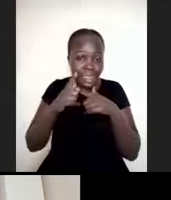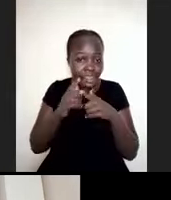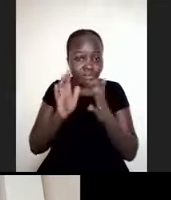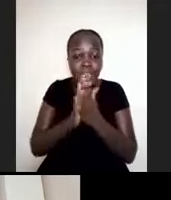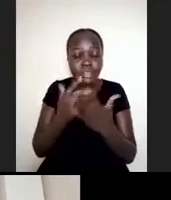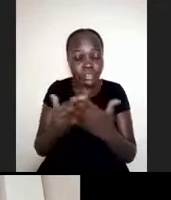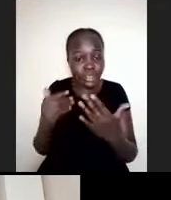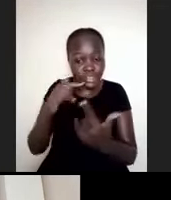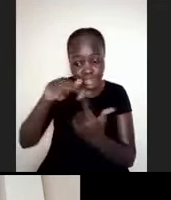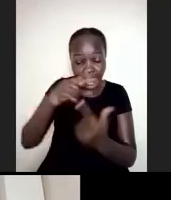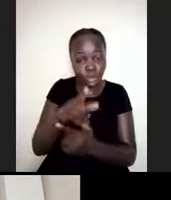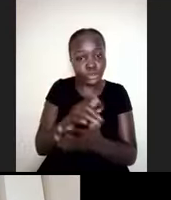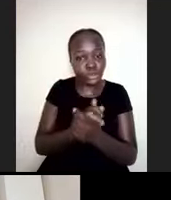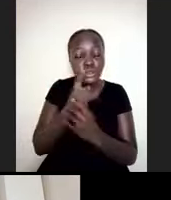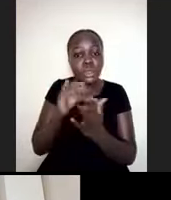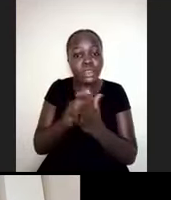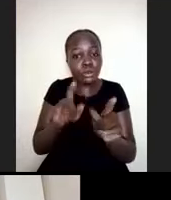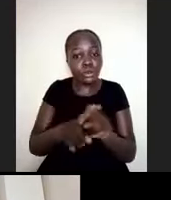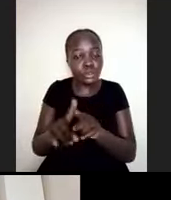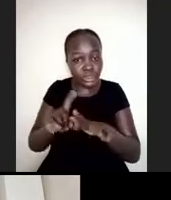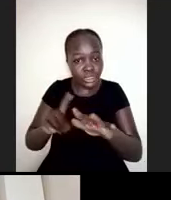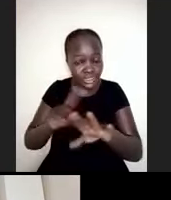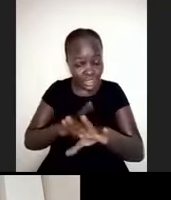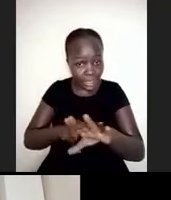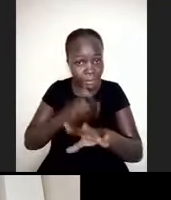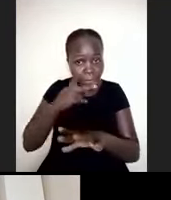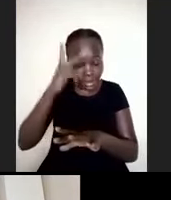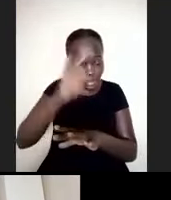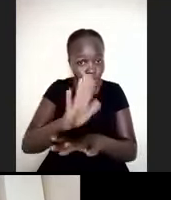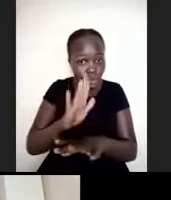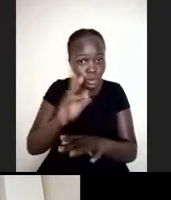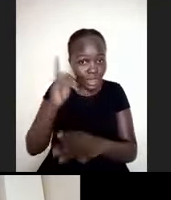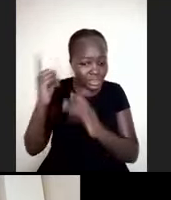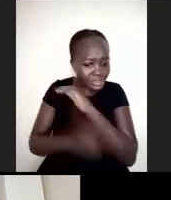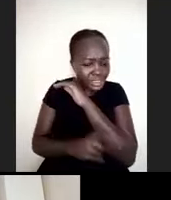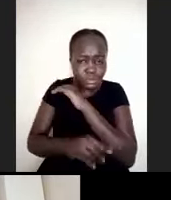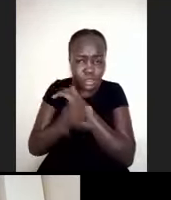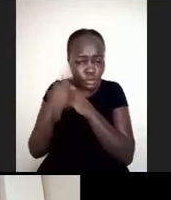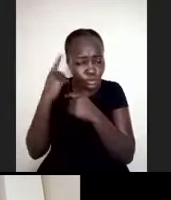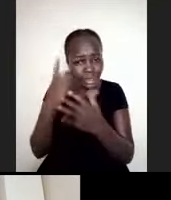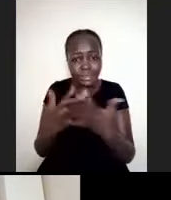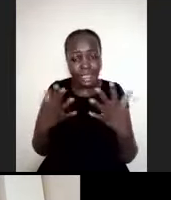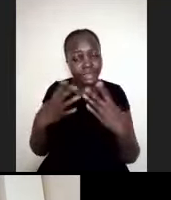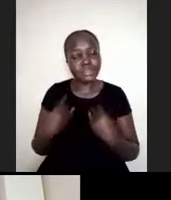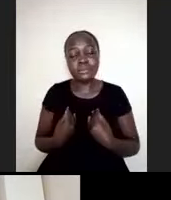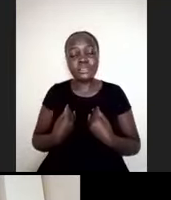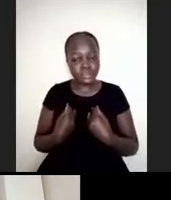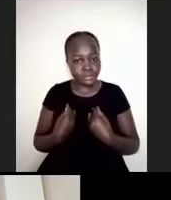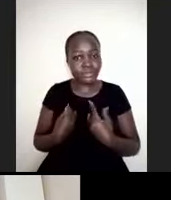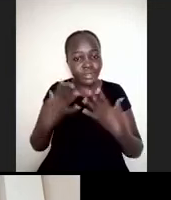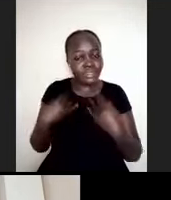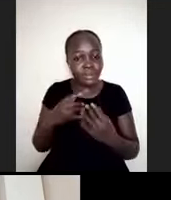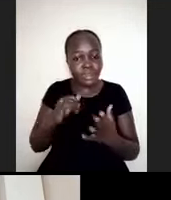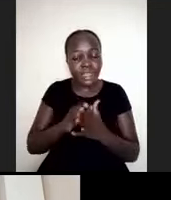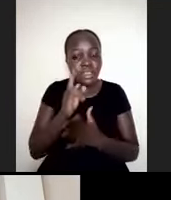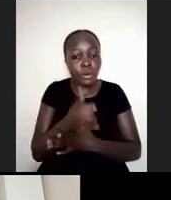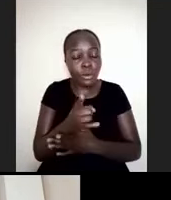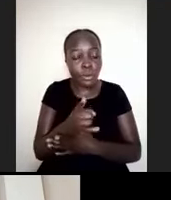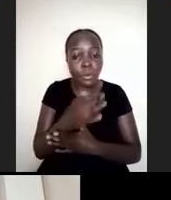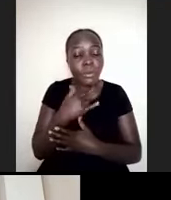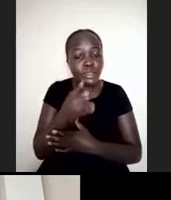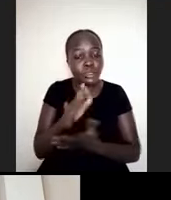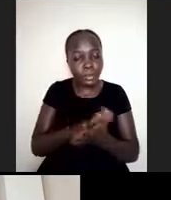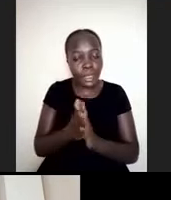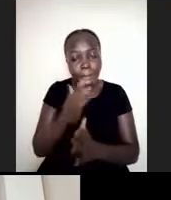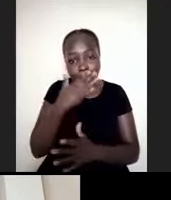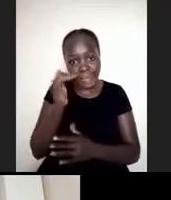you. So that even when your parents discipline you for something, just accept it. Accept that they want you to be a good person,